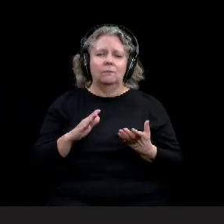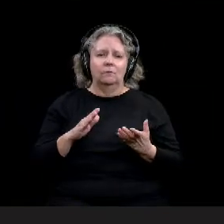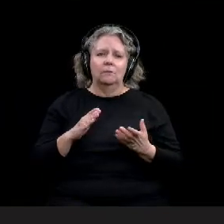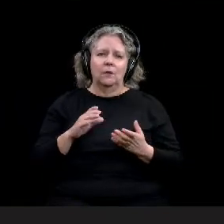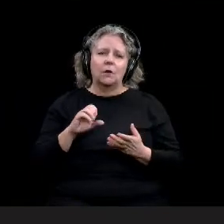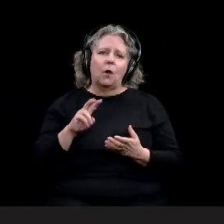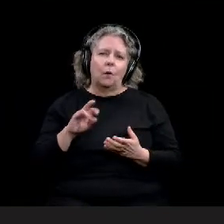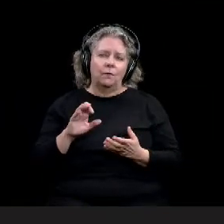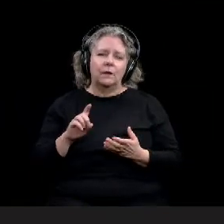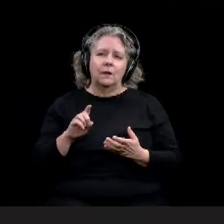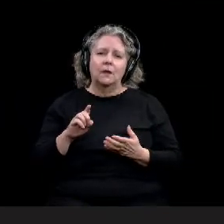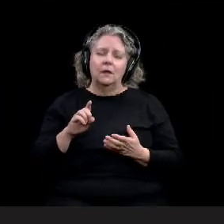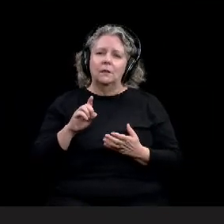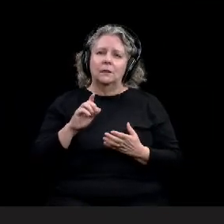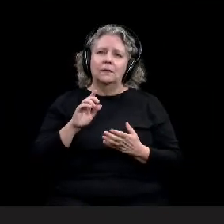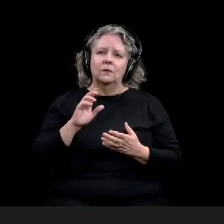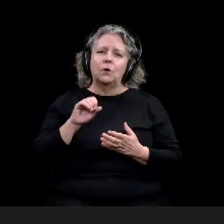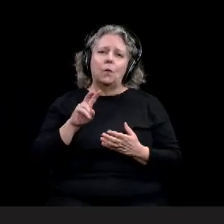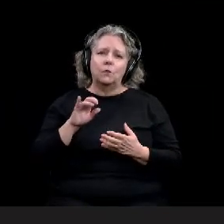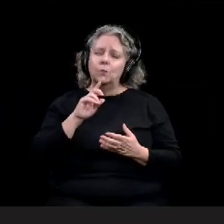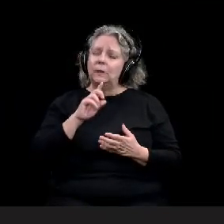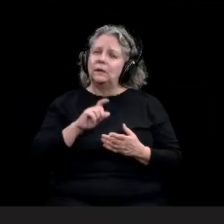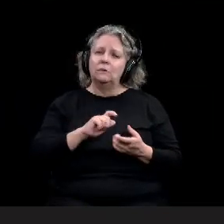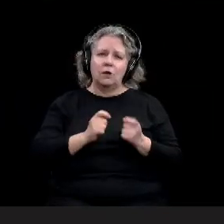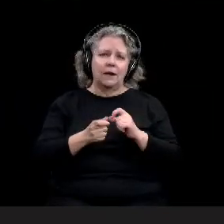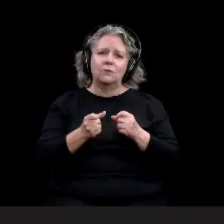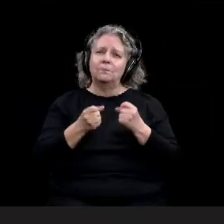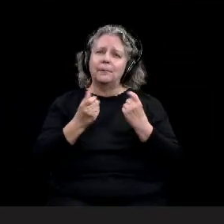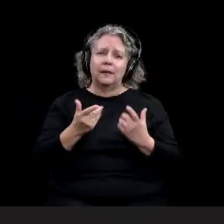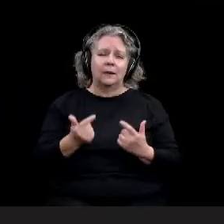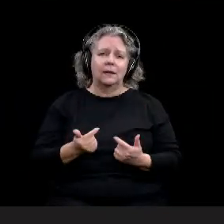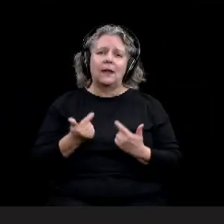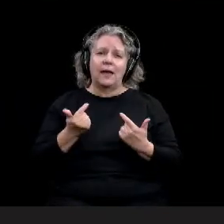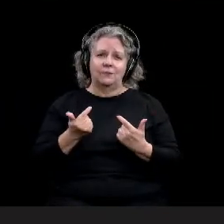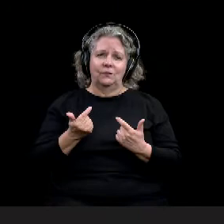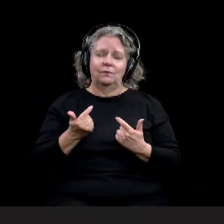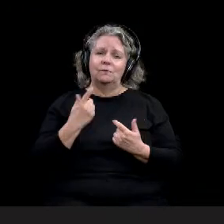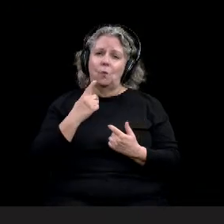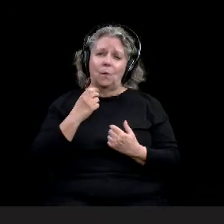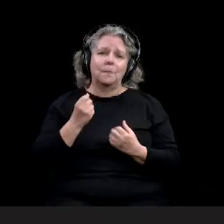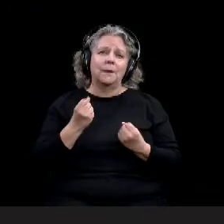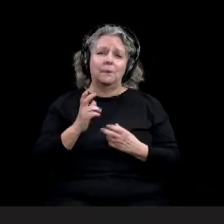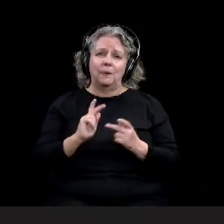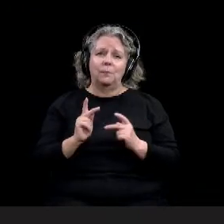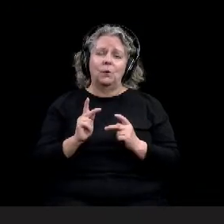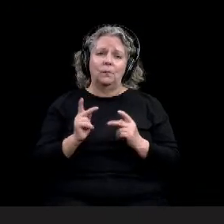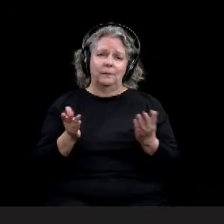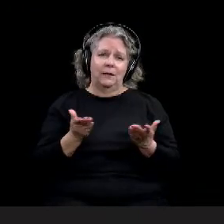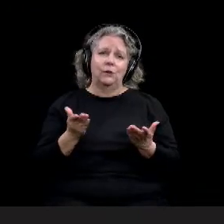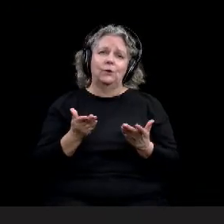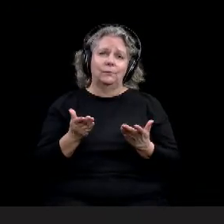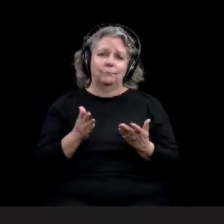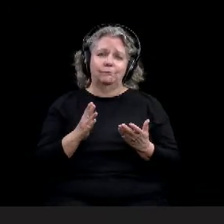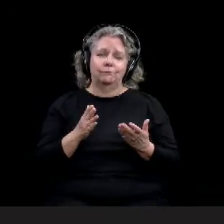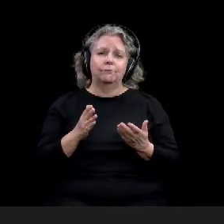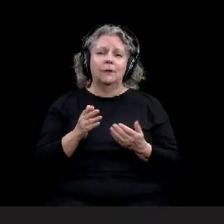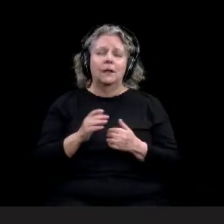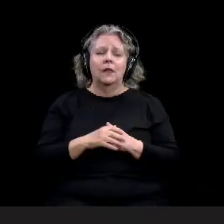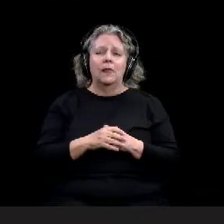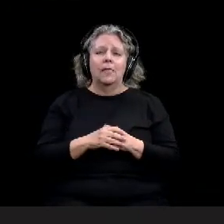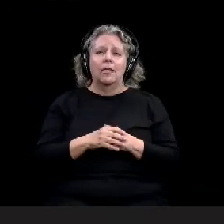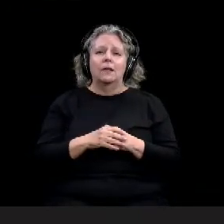community. And just to be sensitive to that and to do the things that you mentioned earlier, to be smart and wear your mask